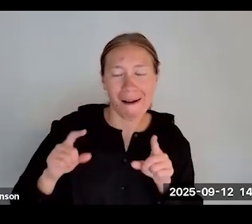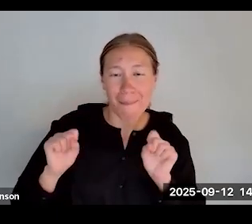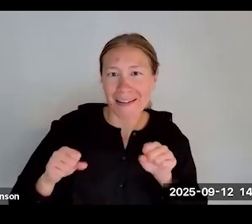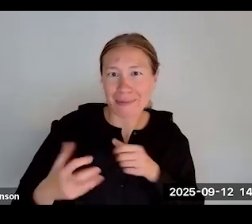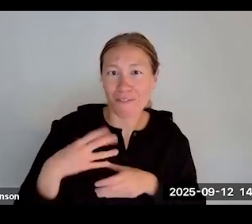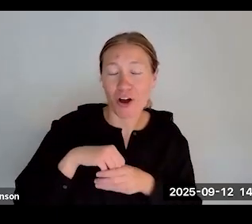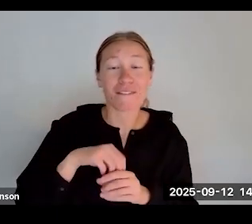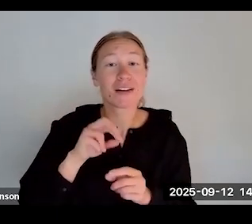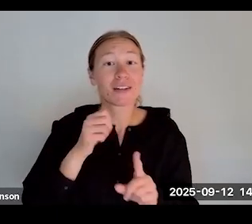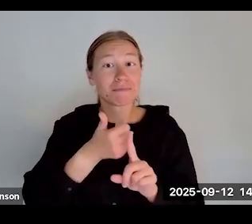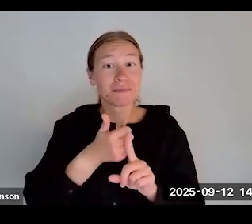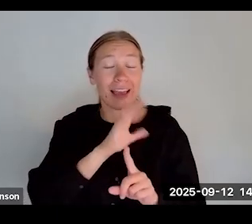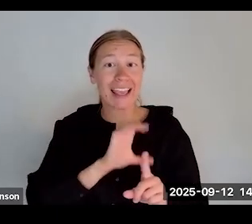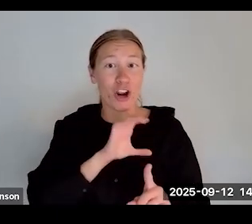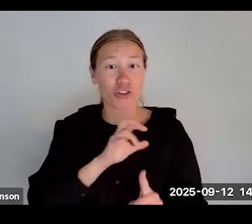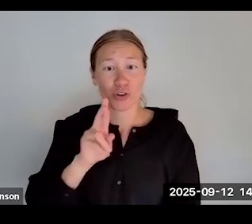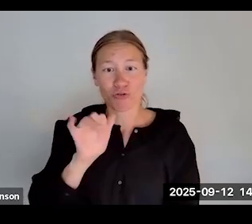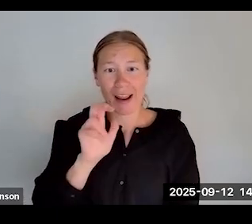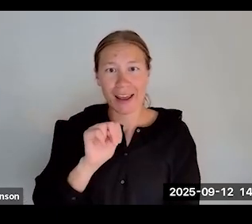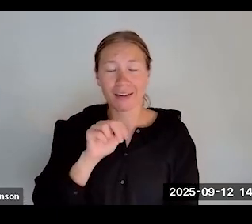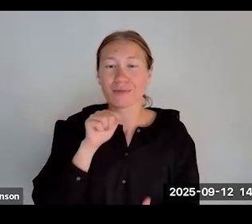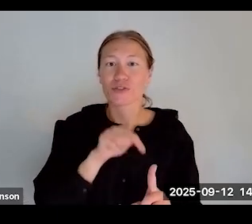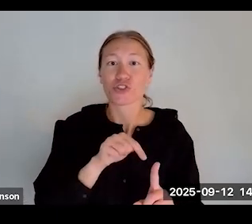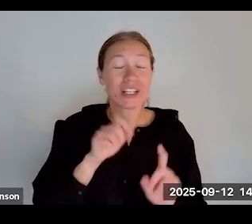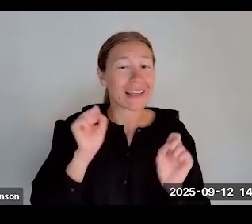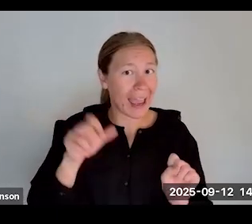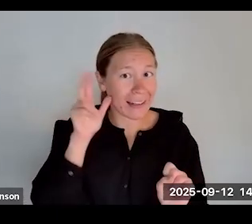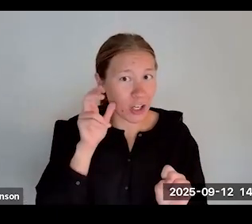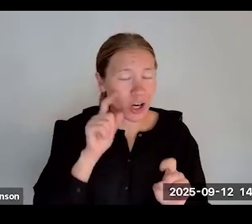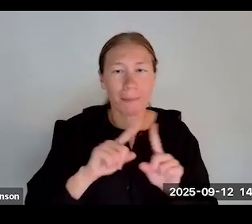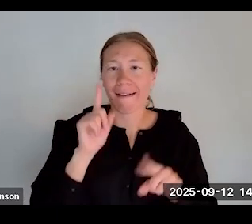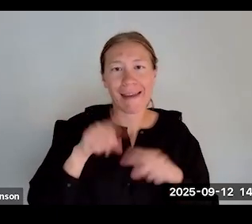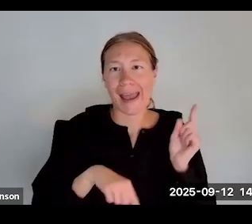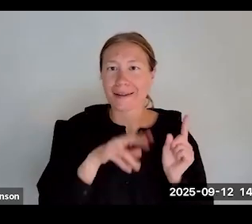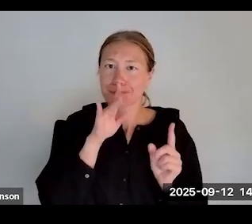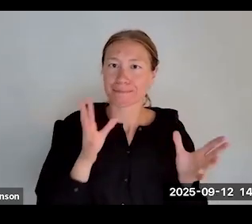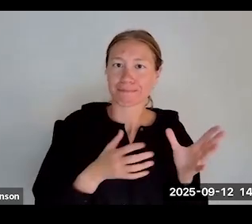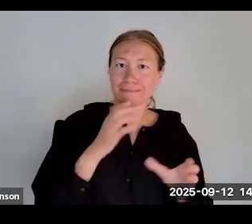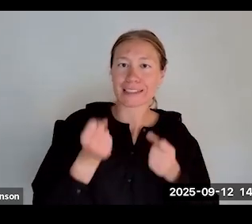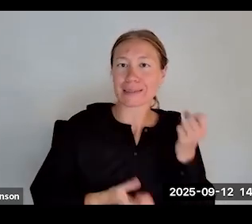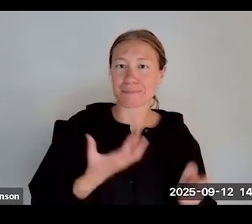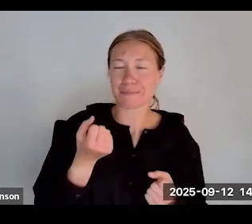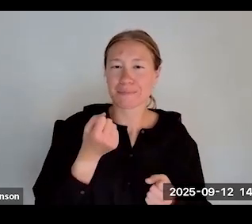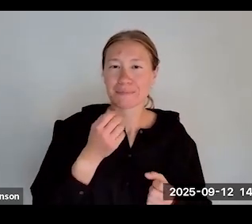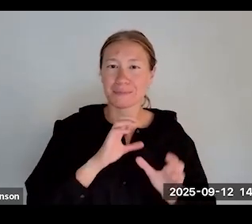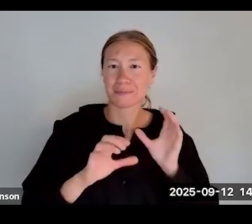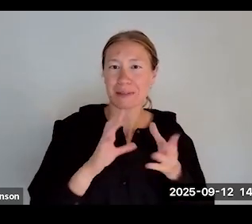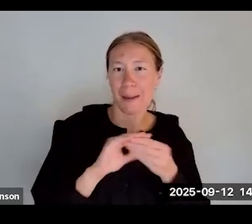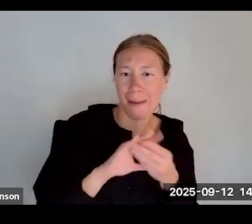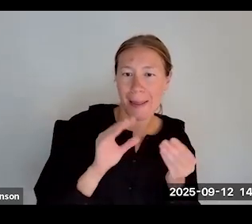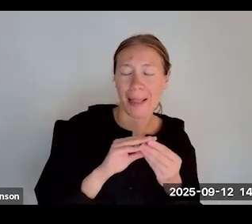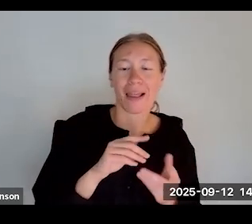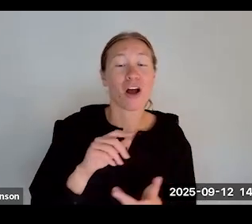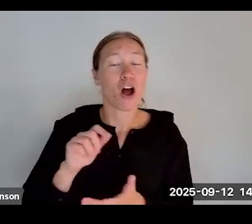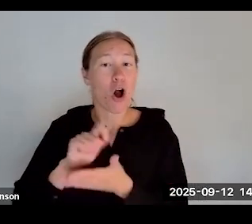can hear, but she cannot speak, so she uses sign language. The author has notes in both in the book and on her website that